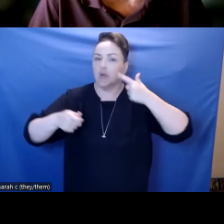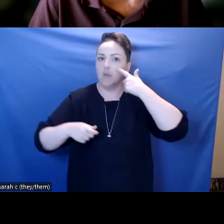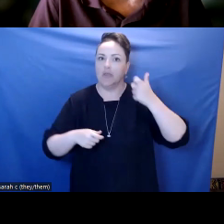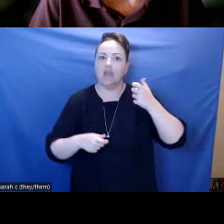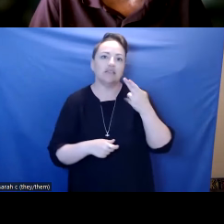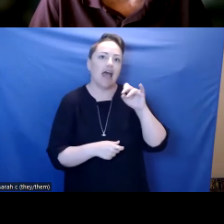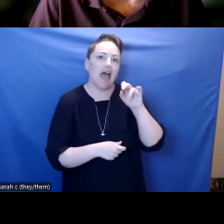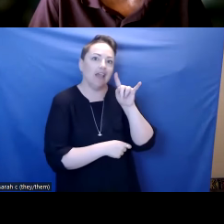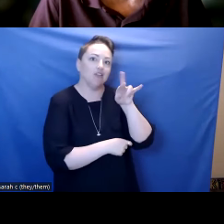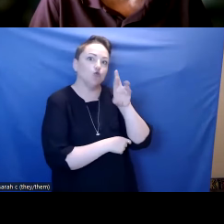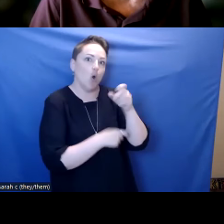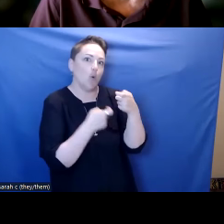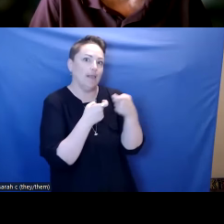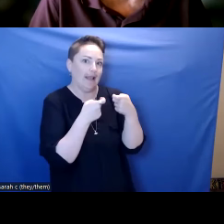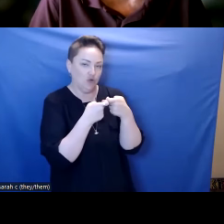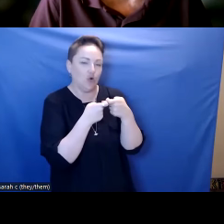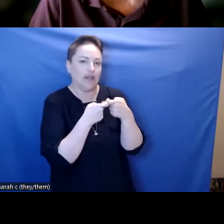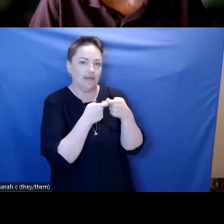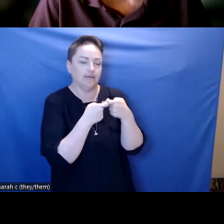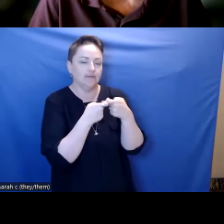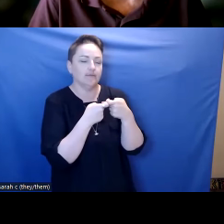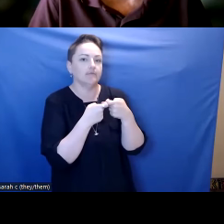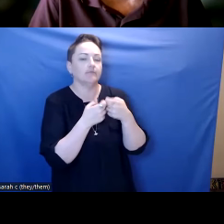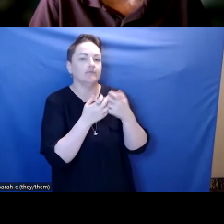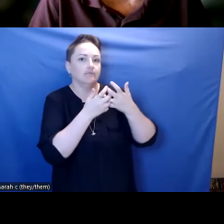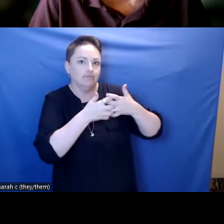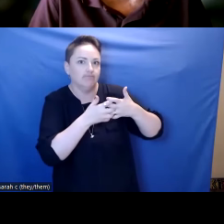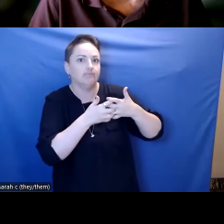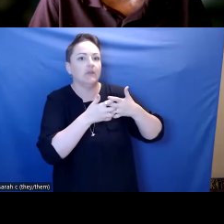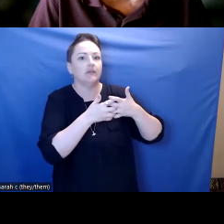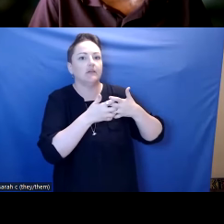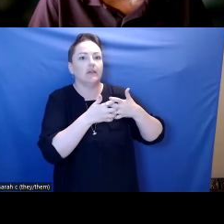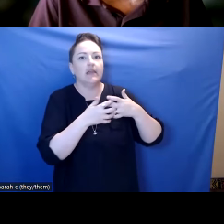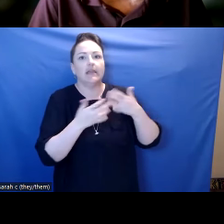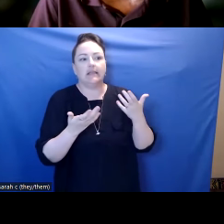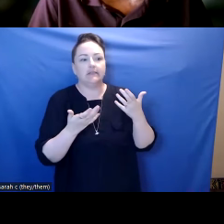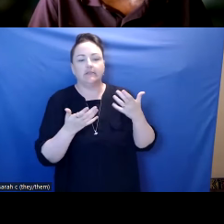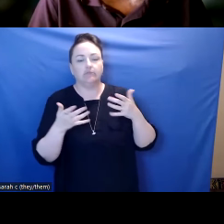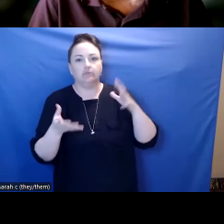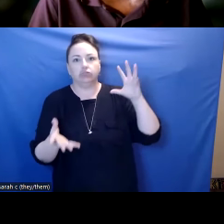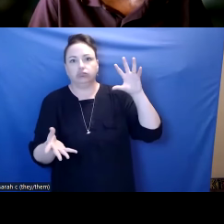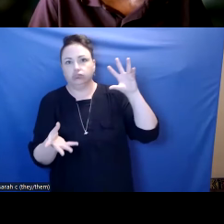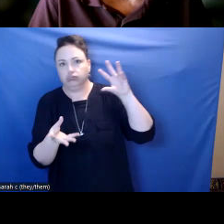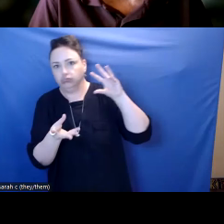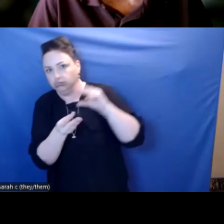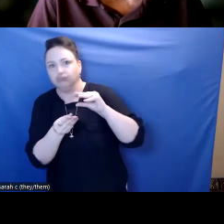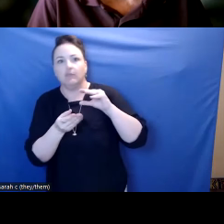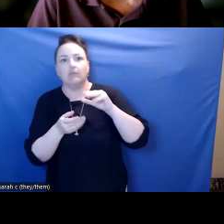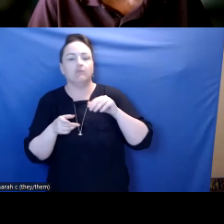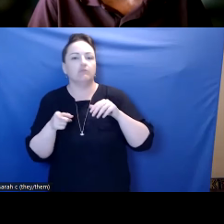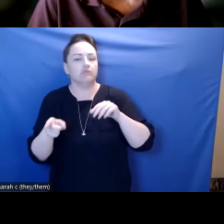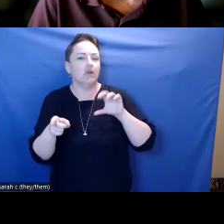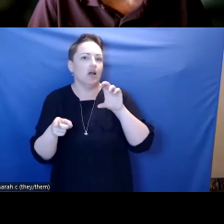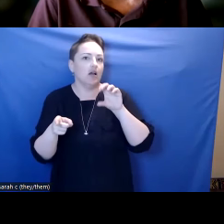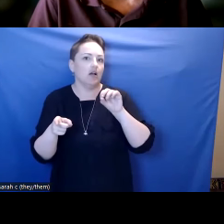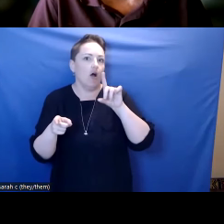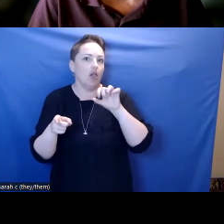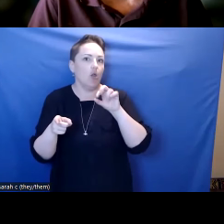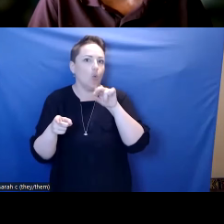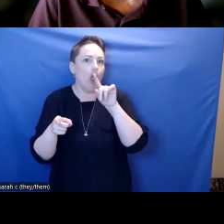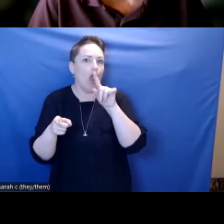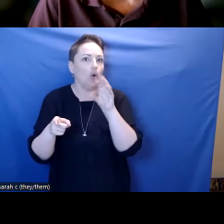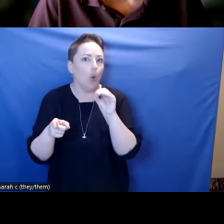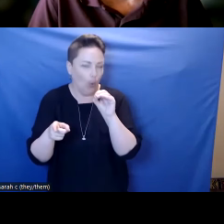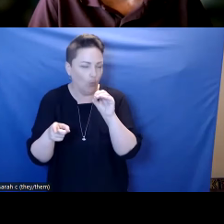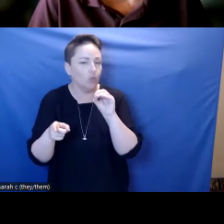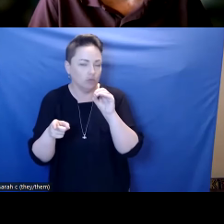pool along the Colorado River, and we may lose hydroelectric in 3 years. And of course, there's increasing climate events